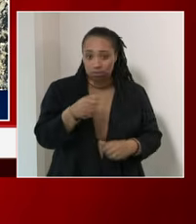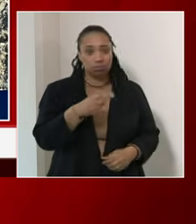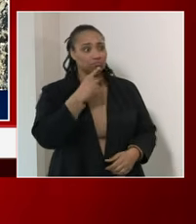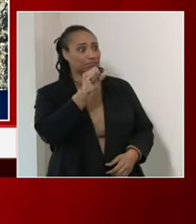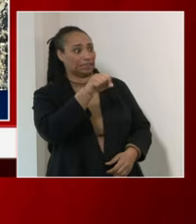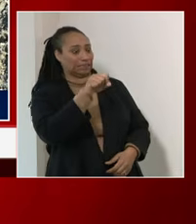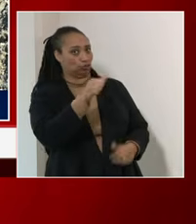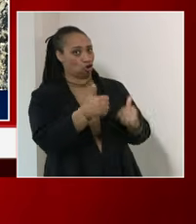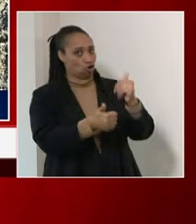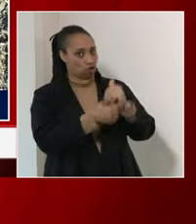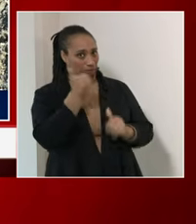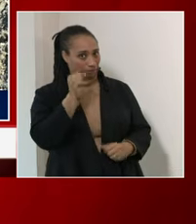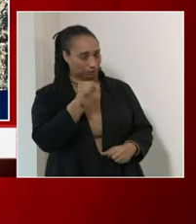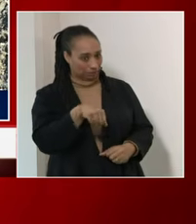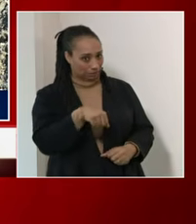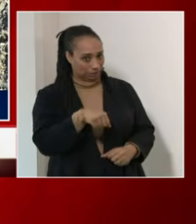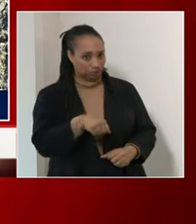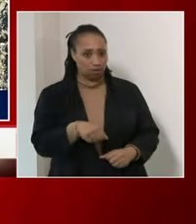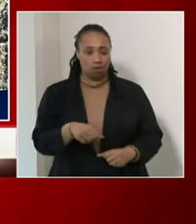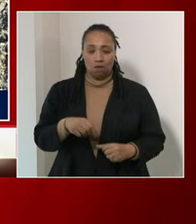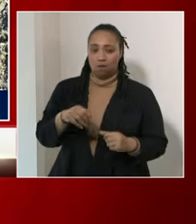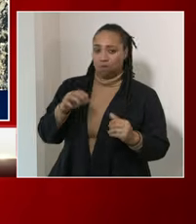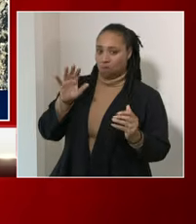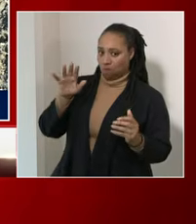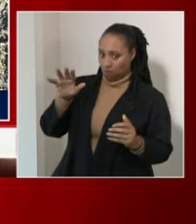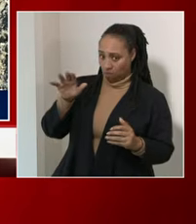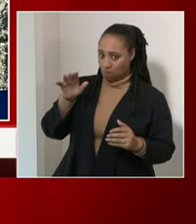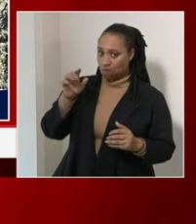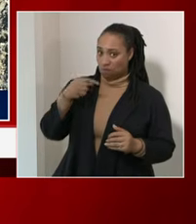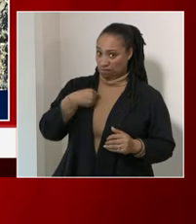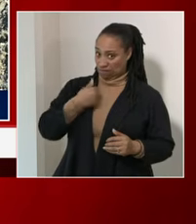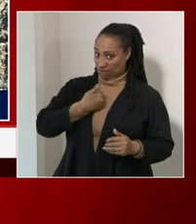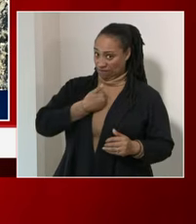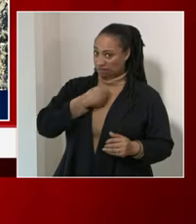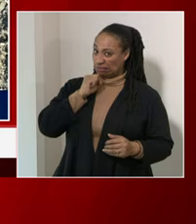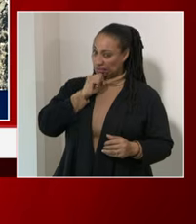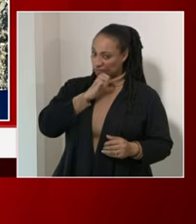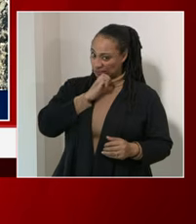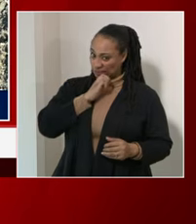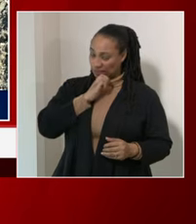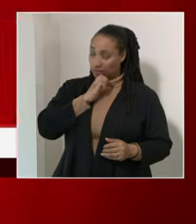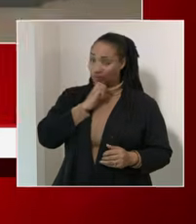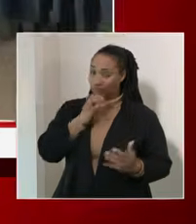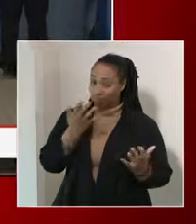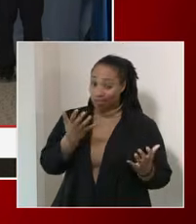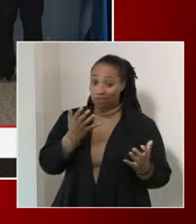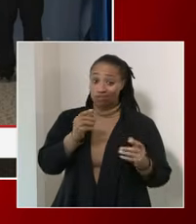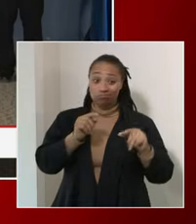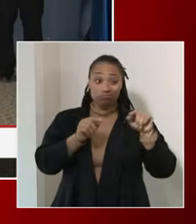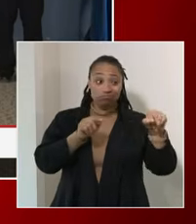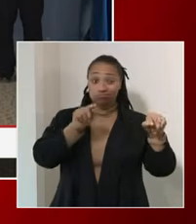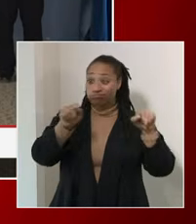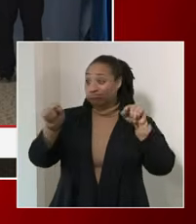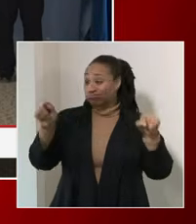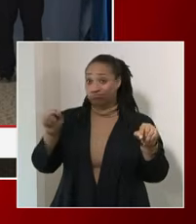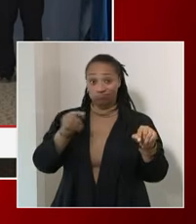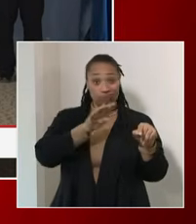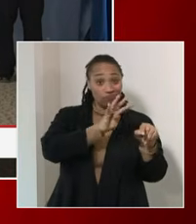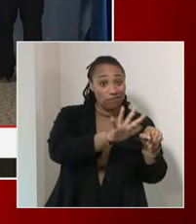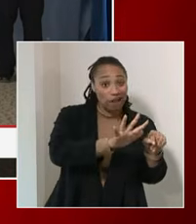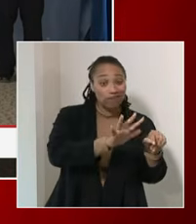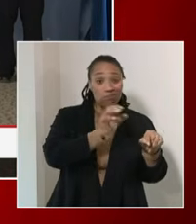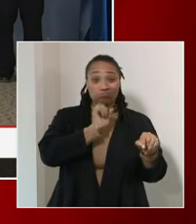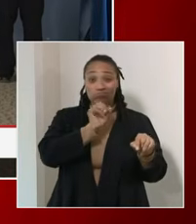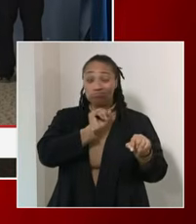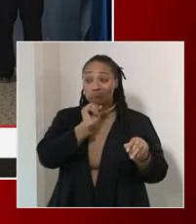geezer, 45 years old. I'm curious about the Snow Heroes program. Are you having success getting more